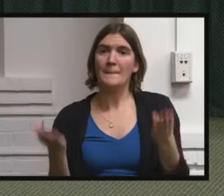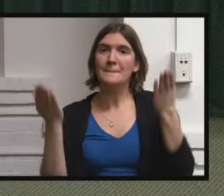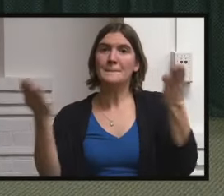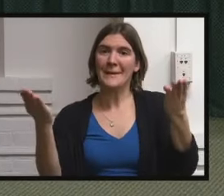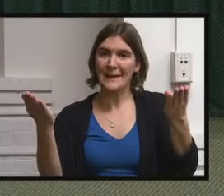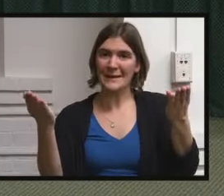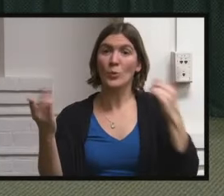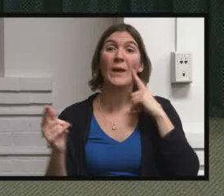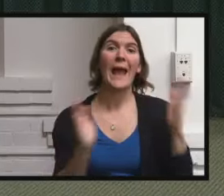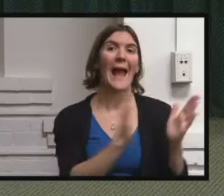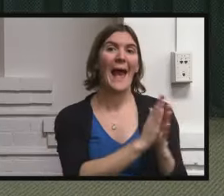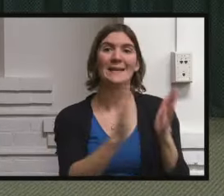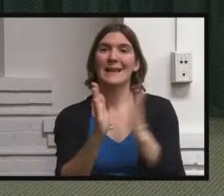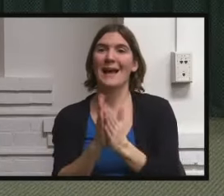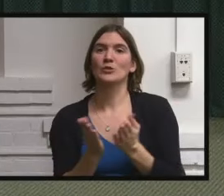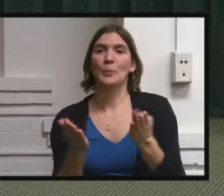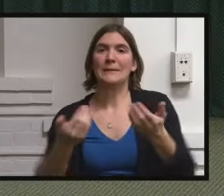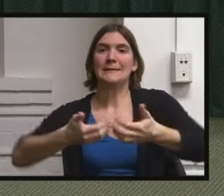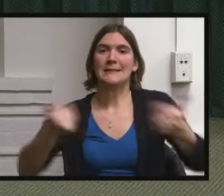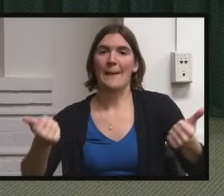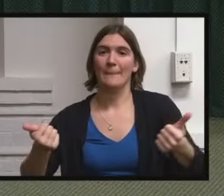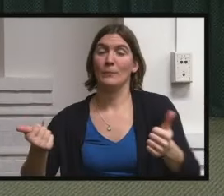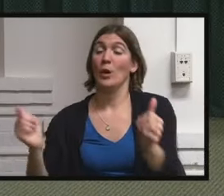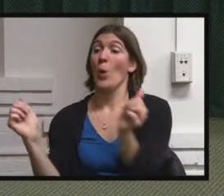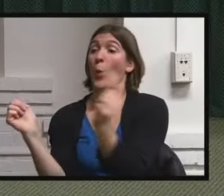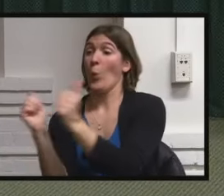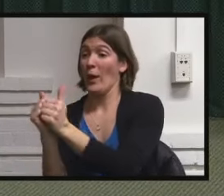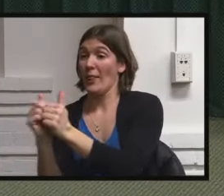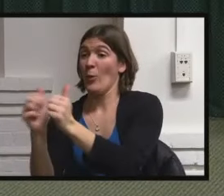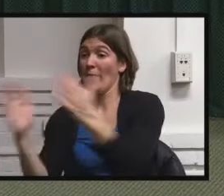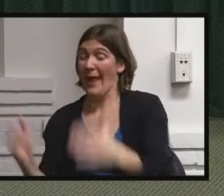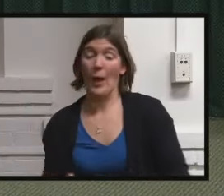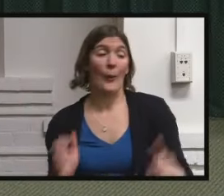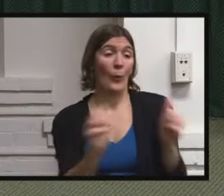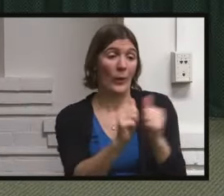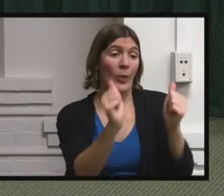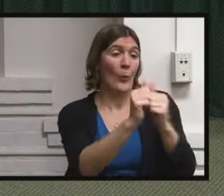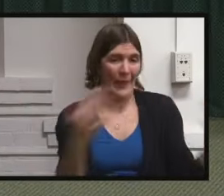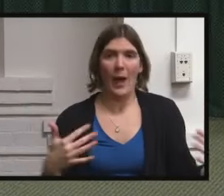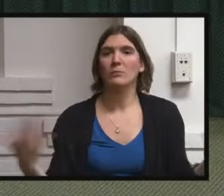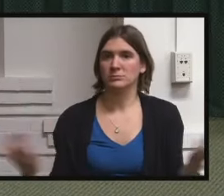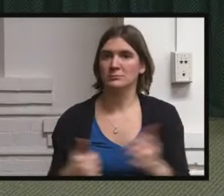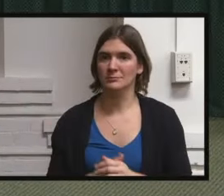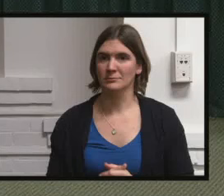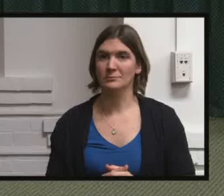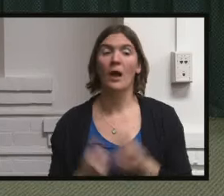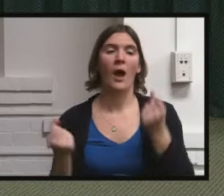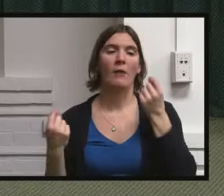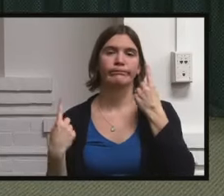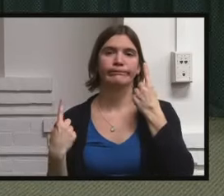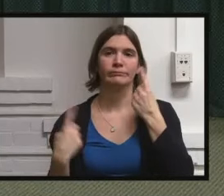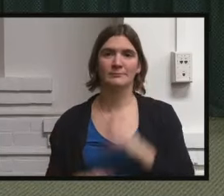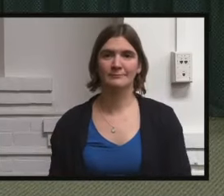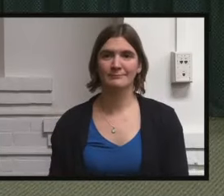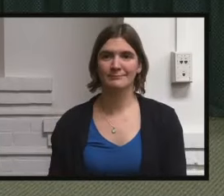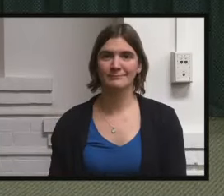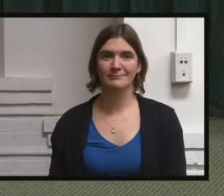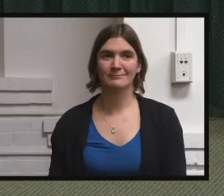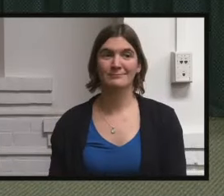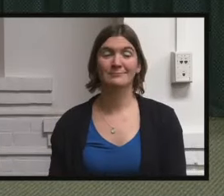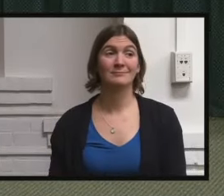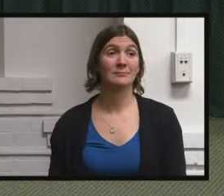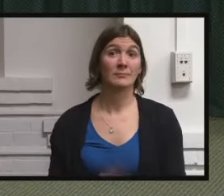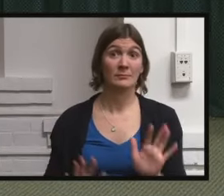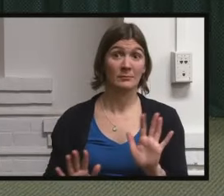asked. They were asked to each bid the separate packages to go on the truck. I mean, now I get it. Yeah. I get what you mean. Okay. We now should